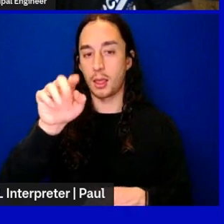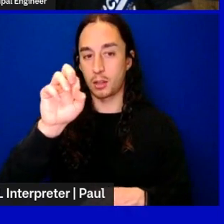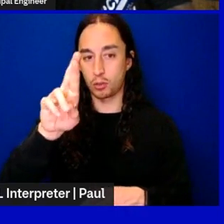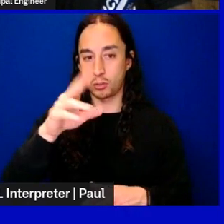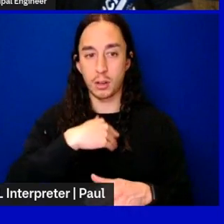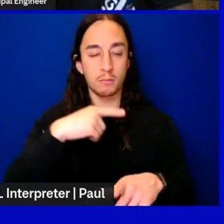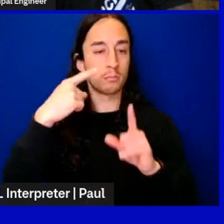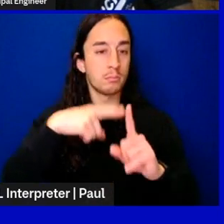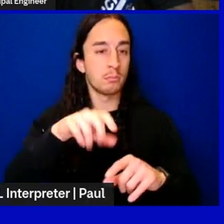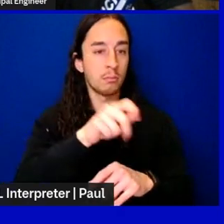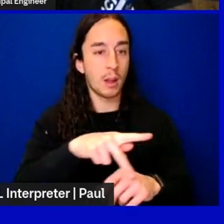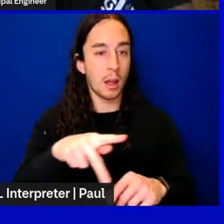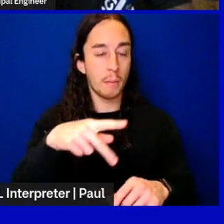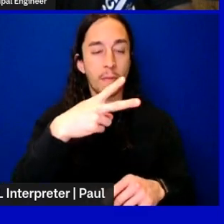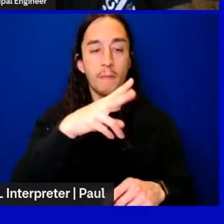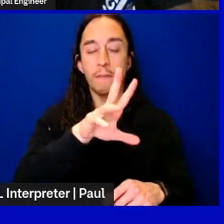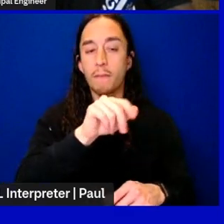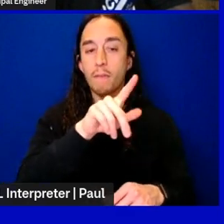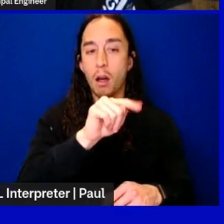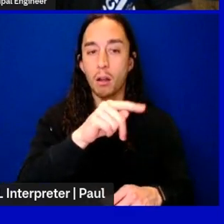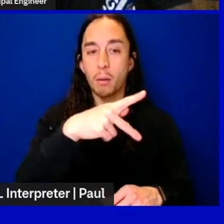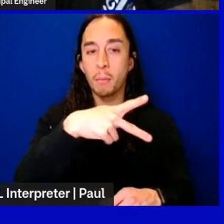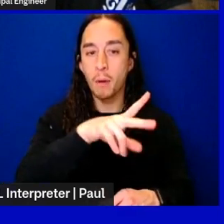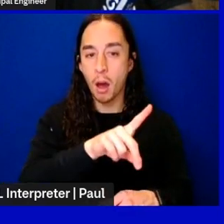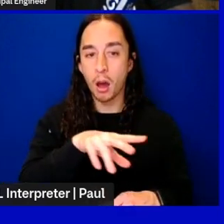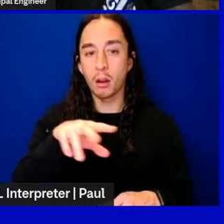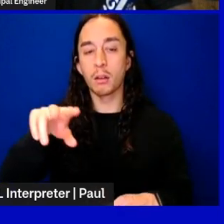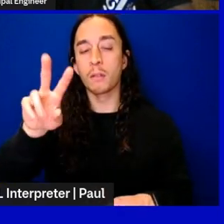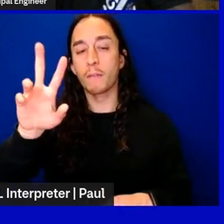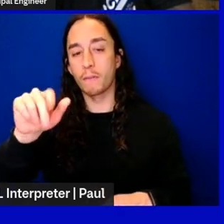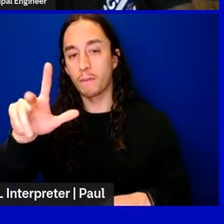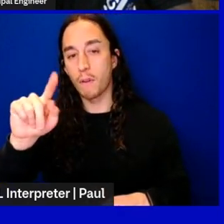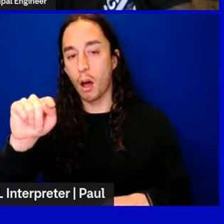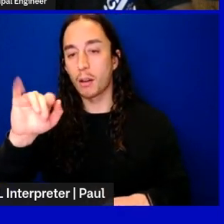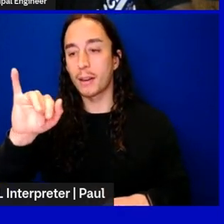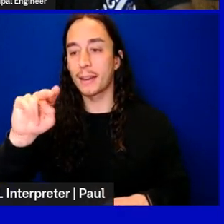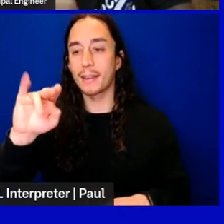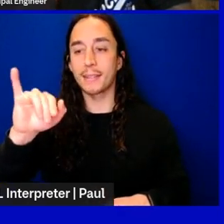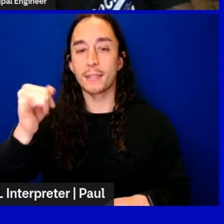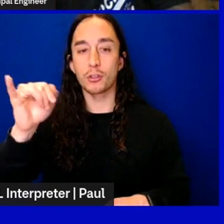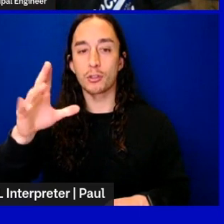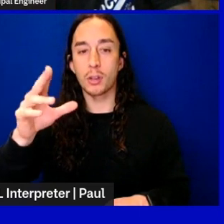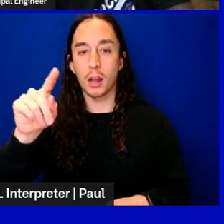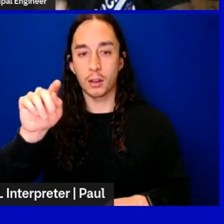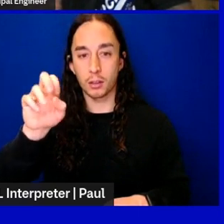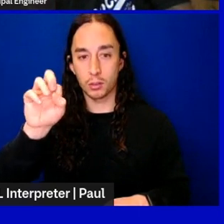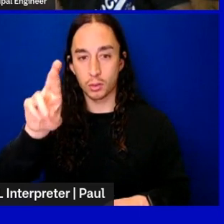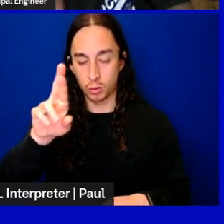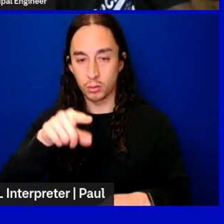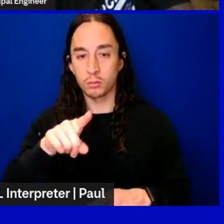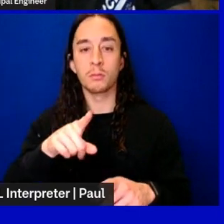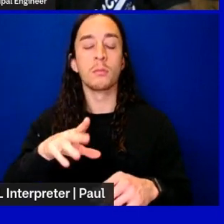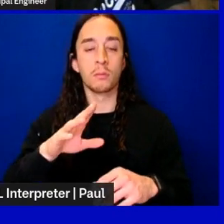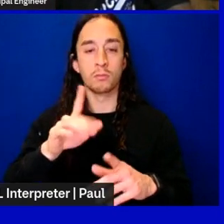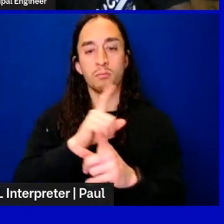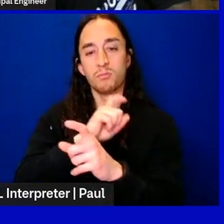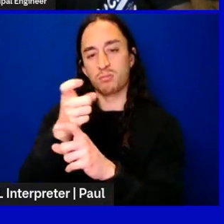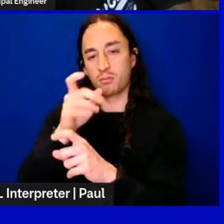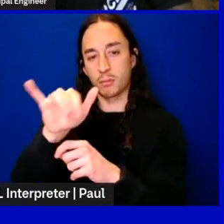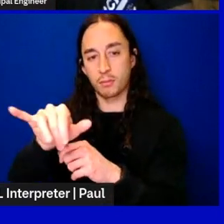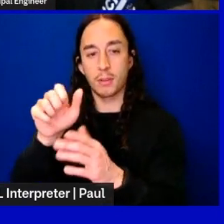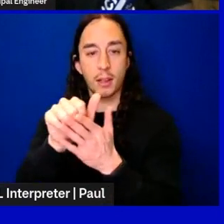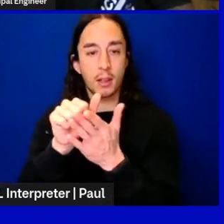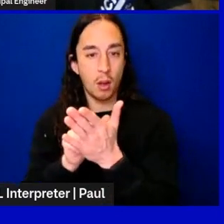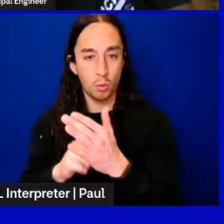like the Vault pod as well as the Vault injector. So application first, when deployed, will get a service account token it will